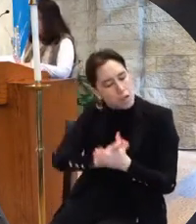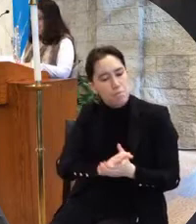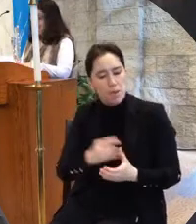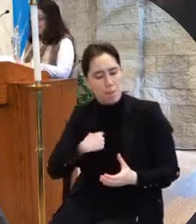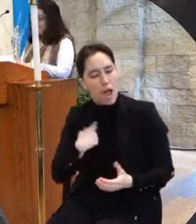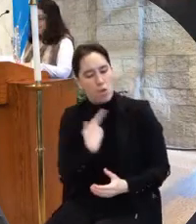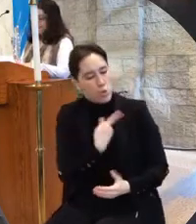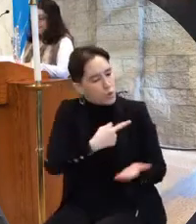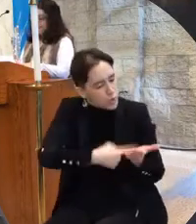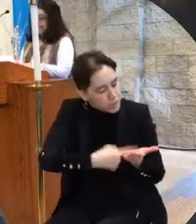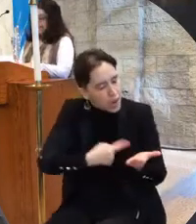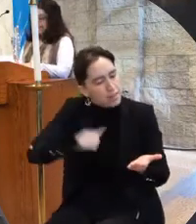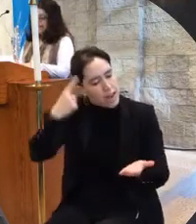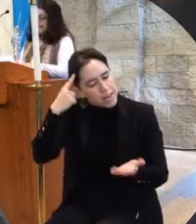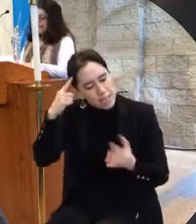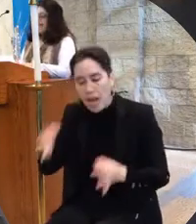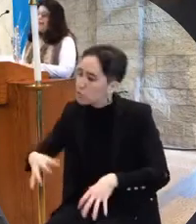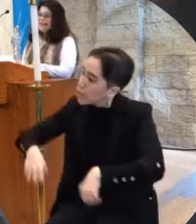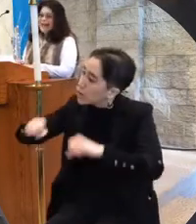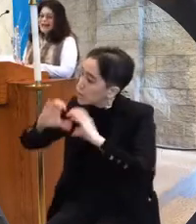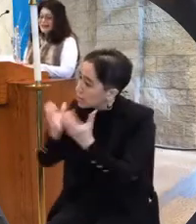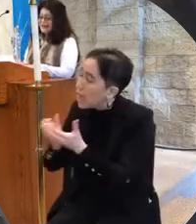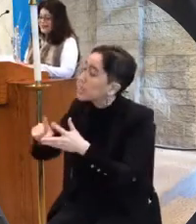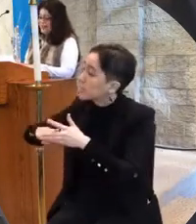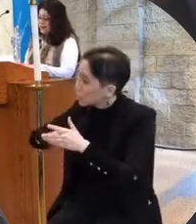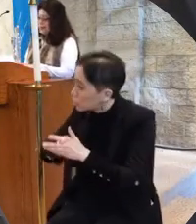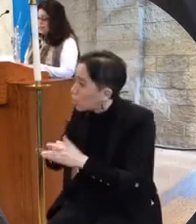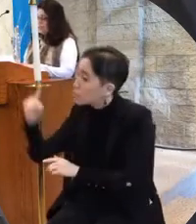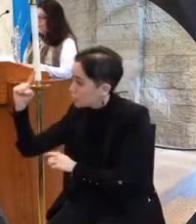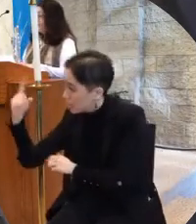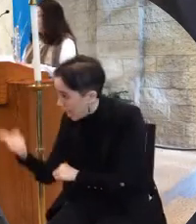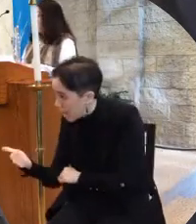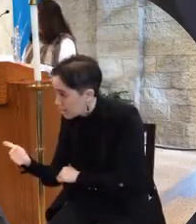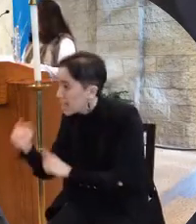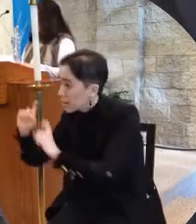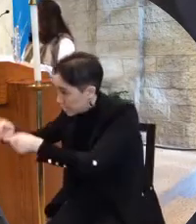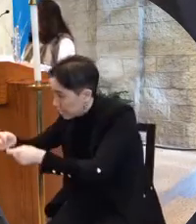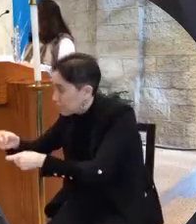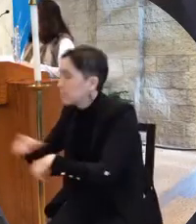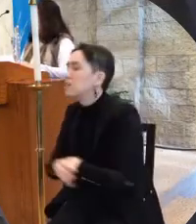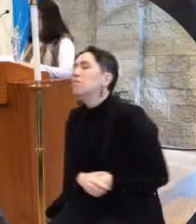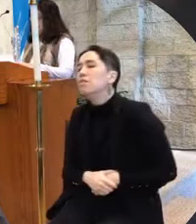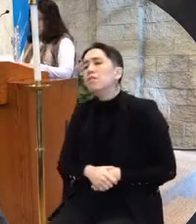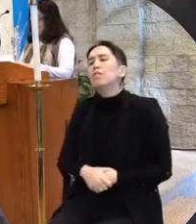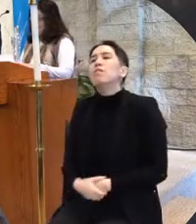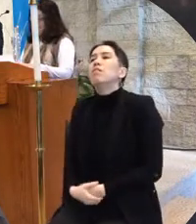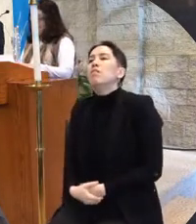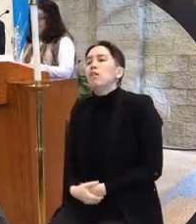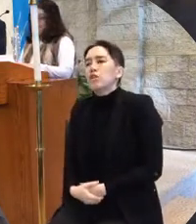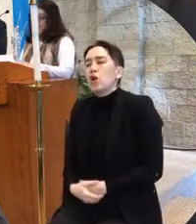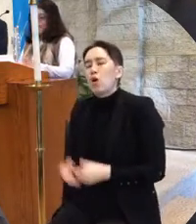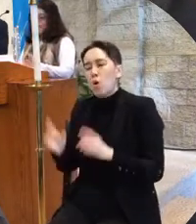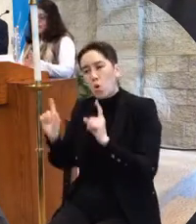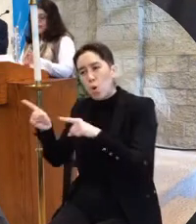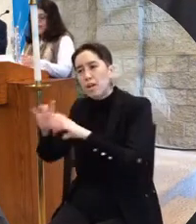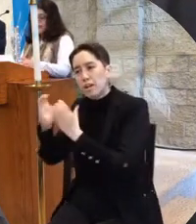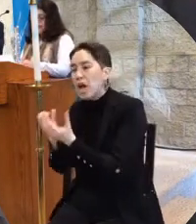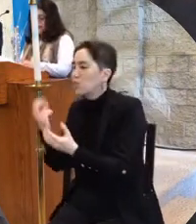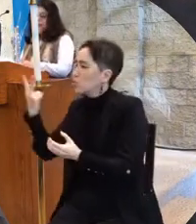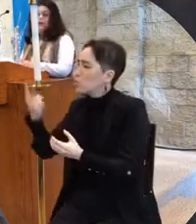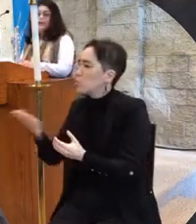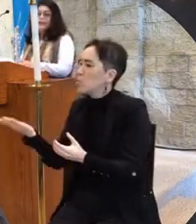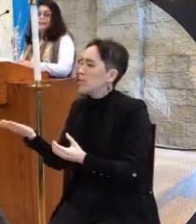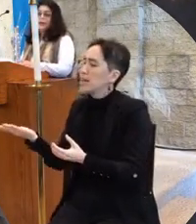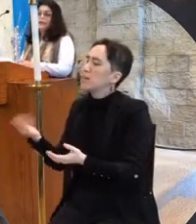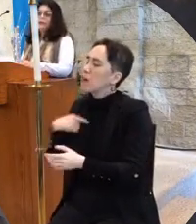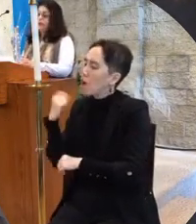begin tithing. As I attended the class, there were two truths that became very clear to me. The first was that